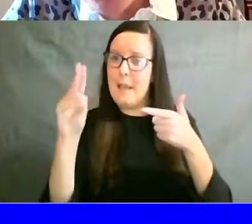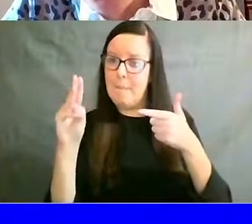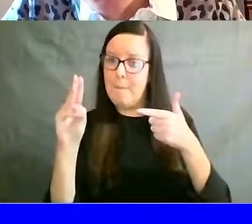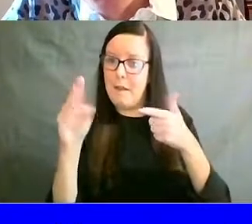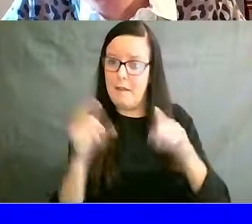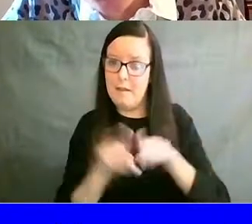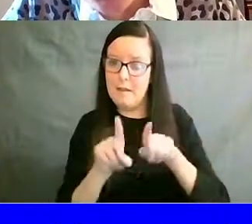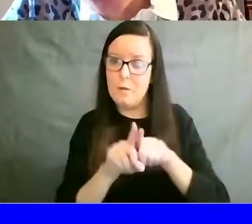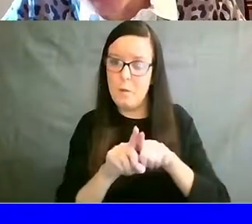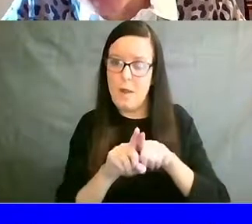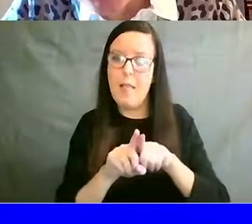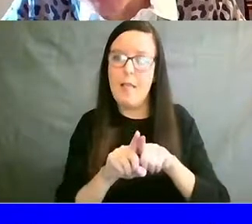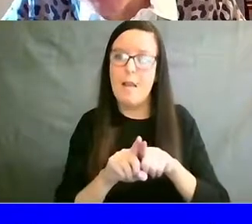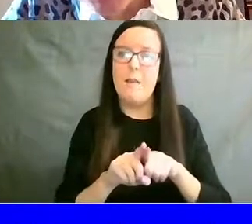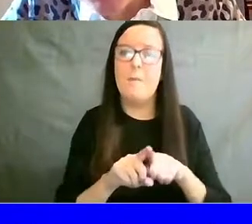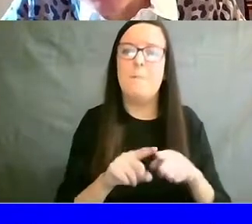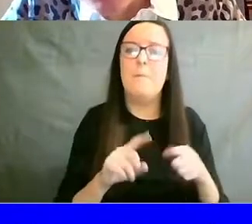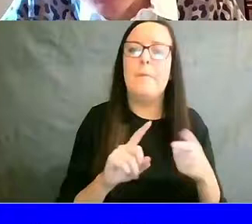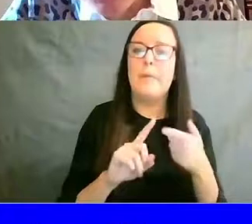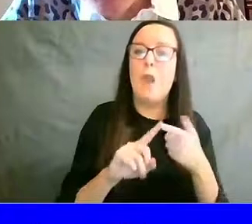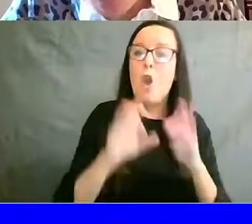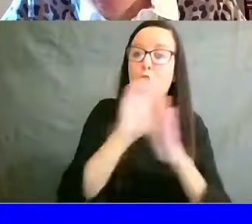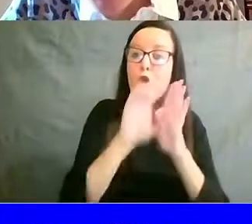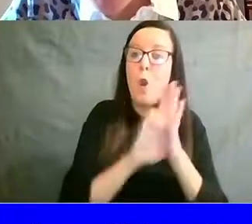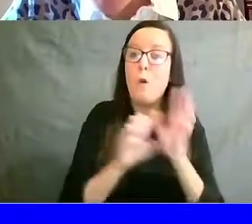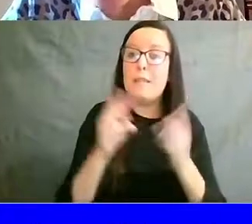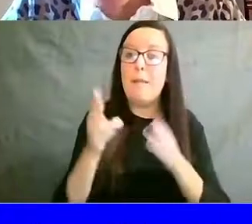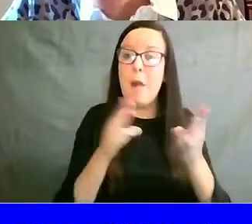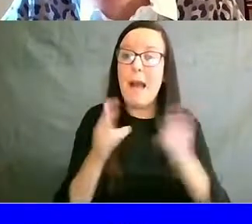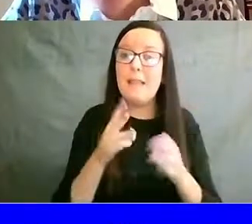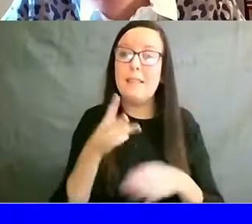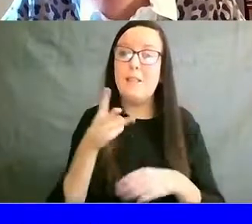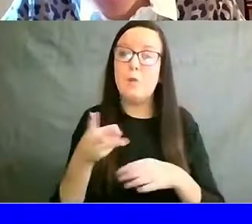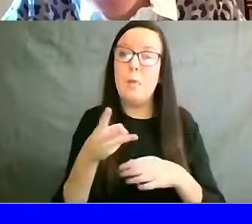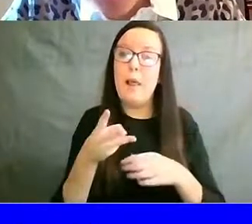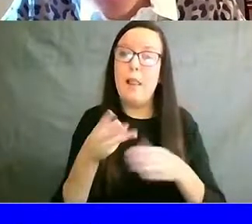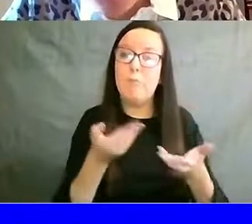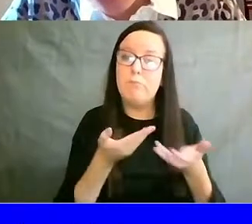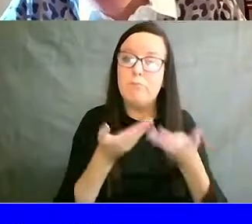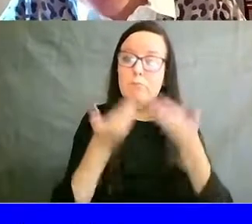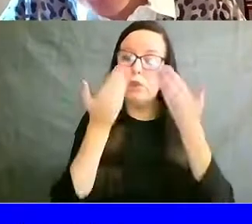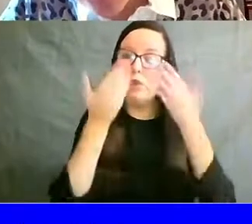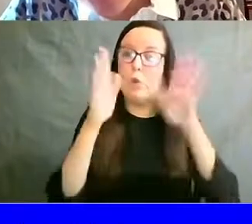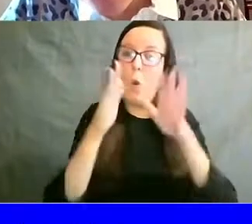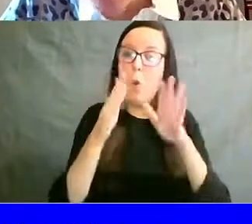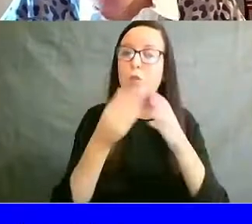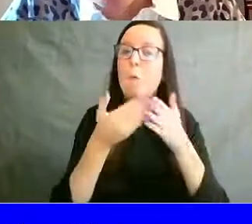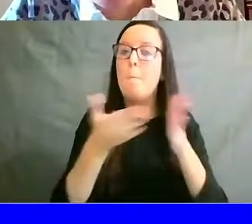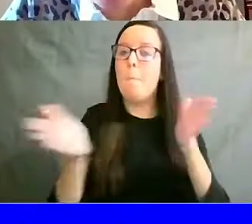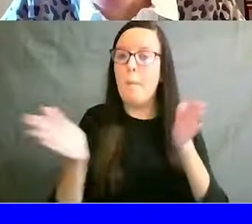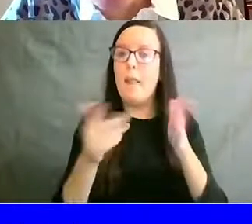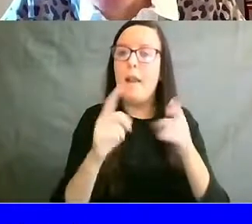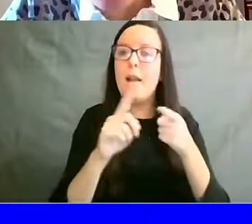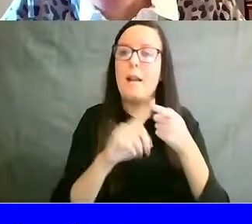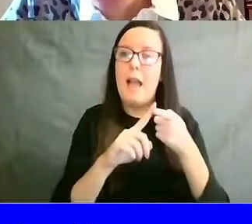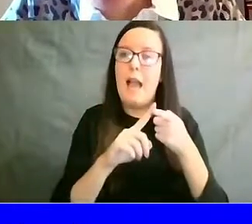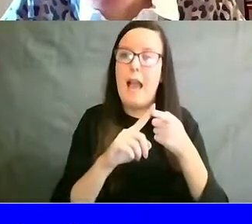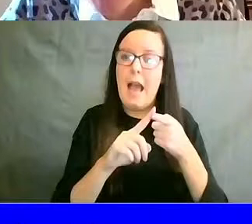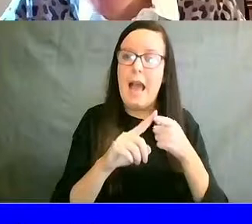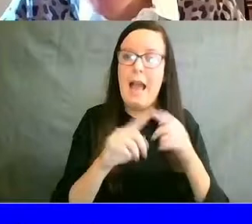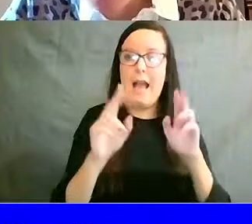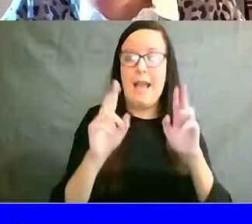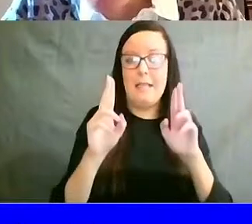for public consultation, I hope, during next year when we have a finalised Act. There's amending legislation making its way